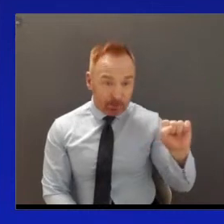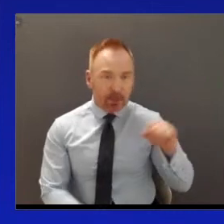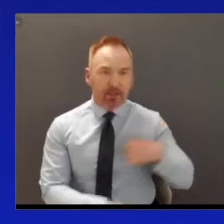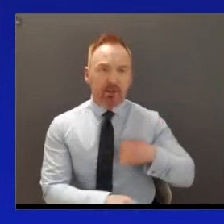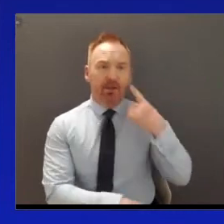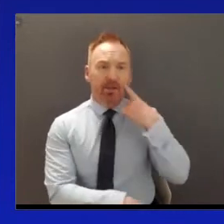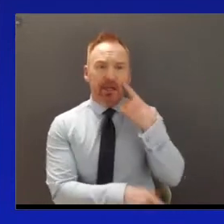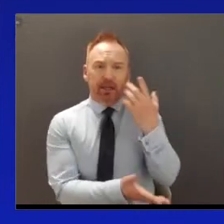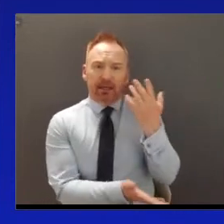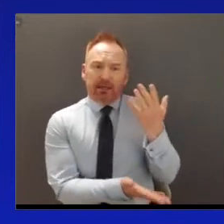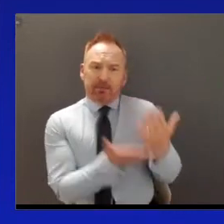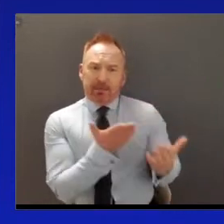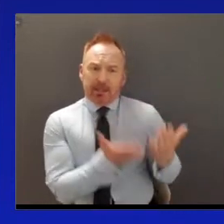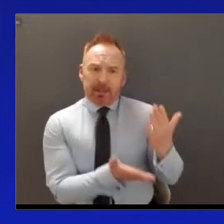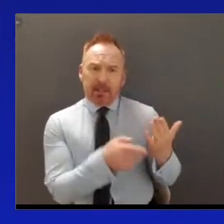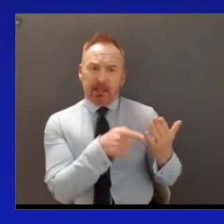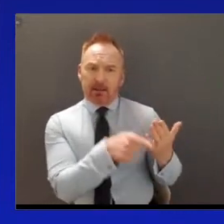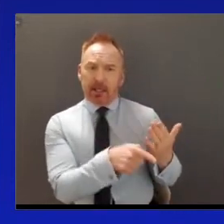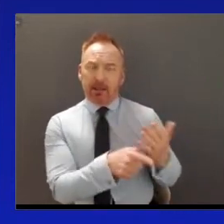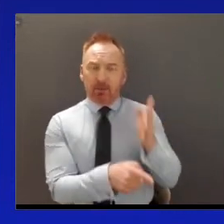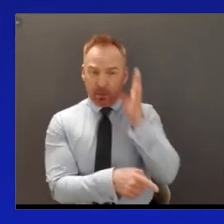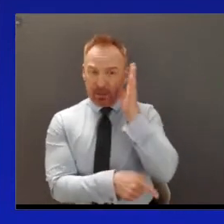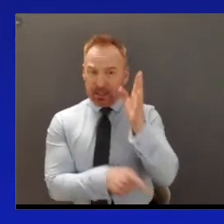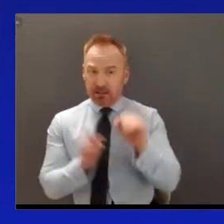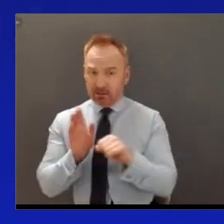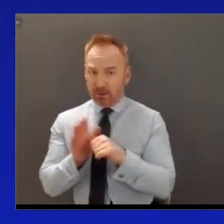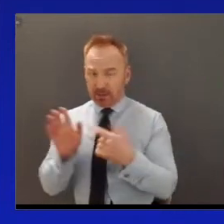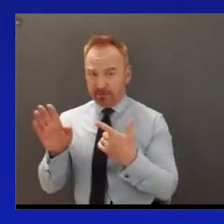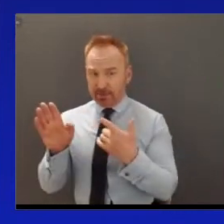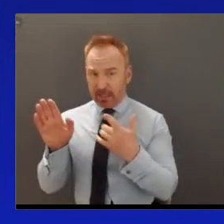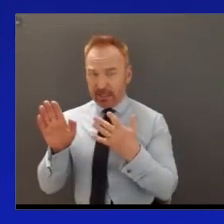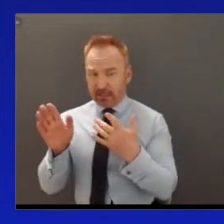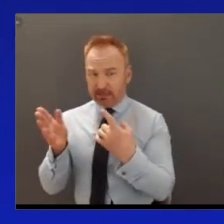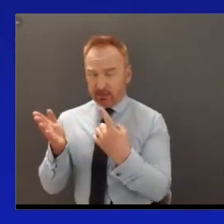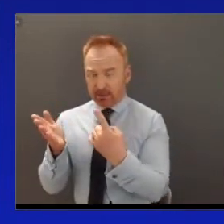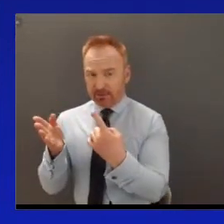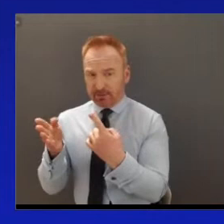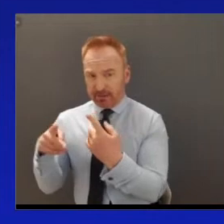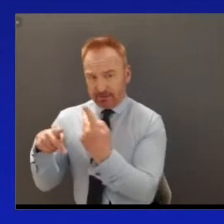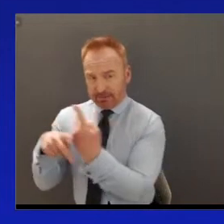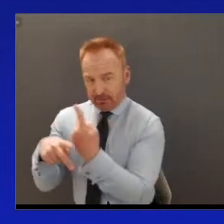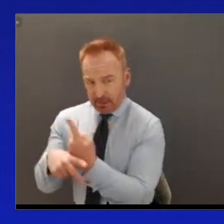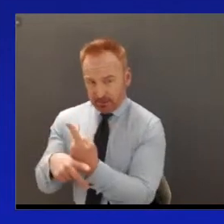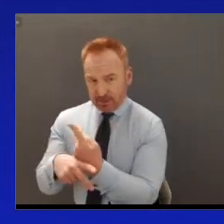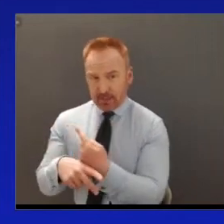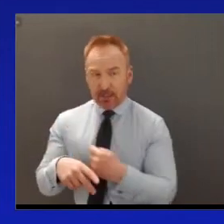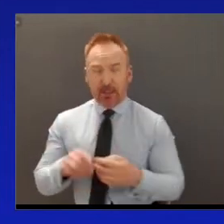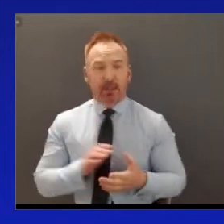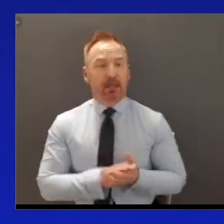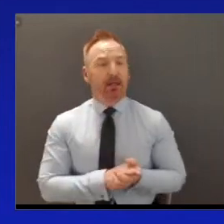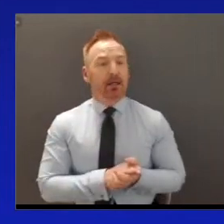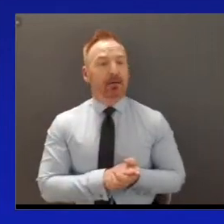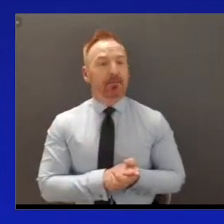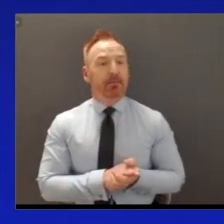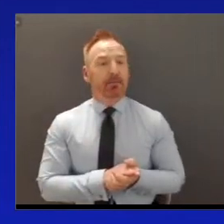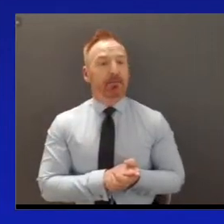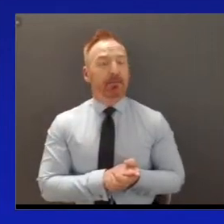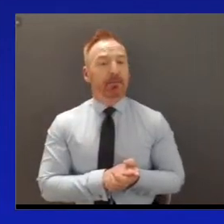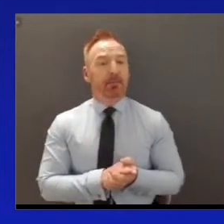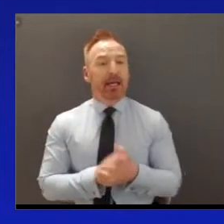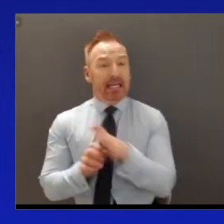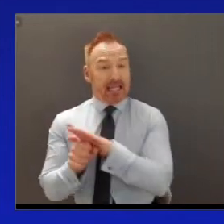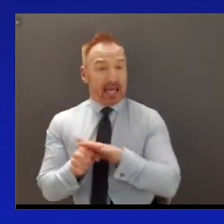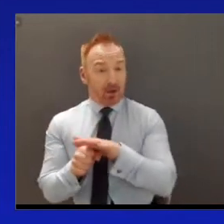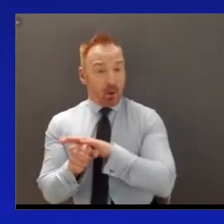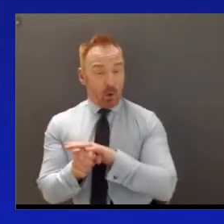that we won't look at we are going to look at it directly. The pharmacy is a big part of the strategy, which at least we're blessed in the urban core to have